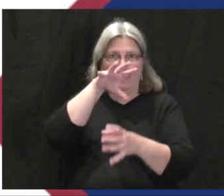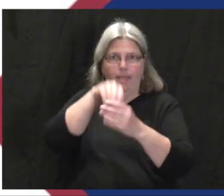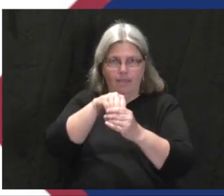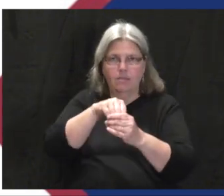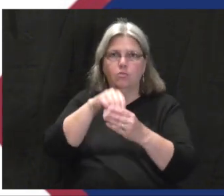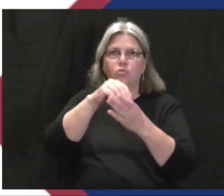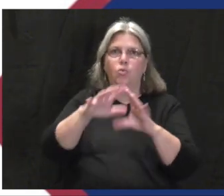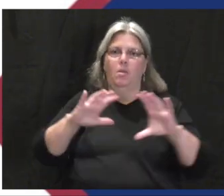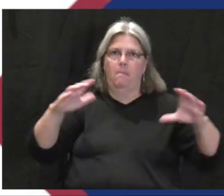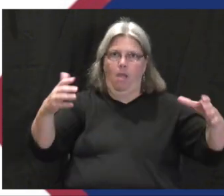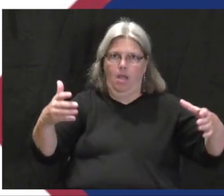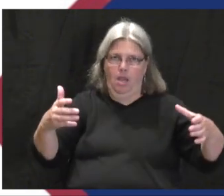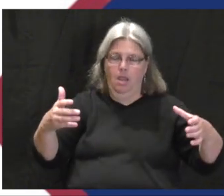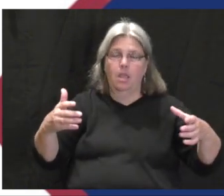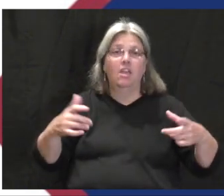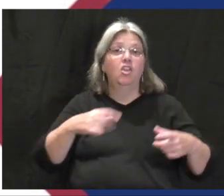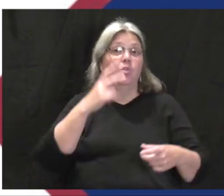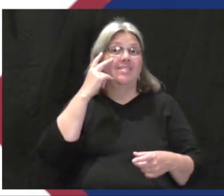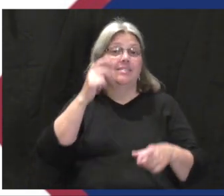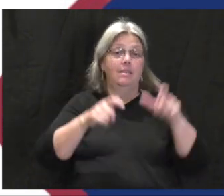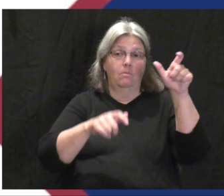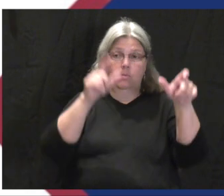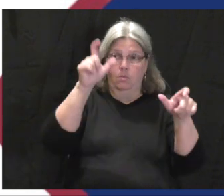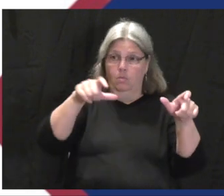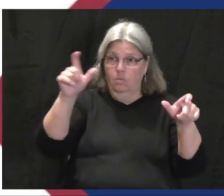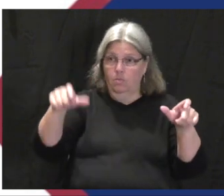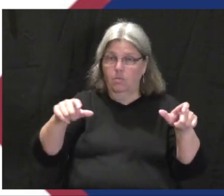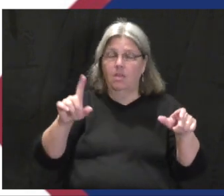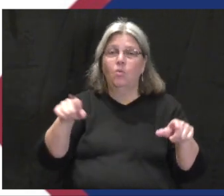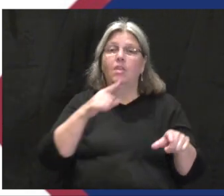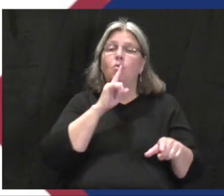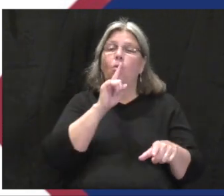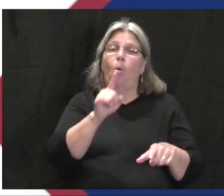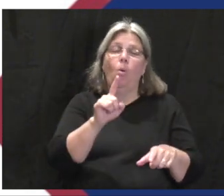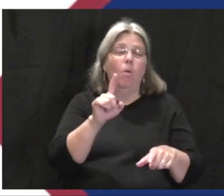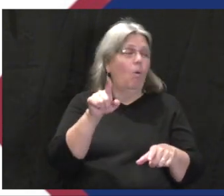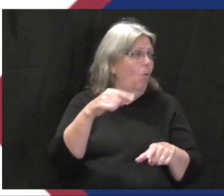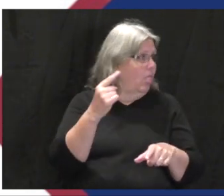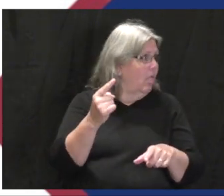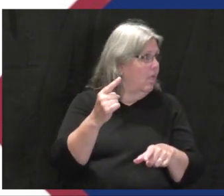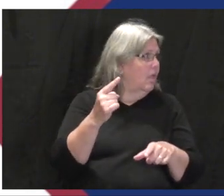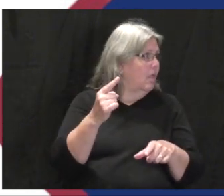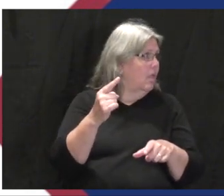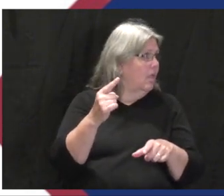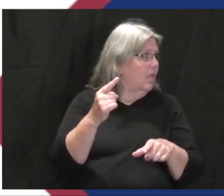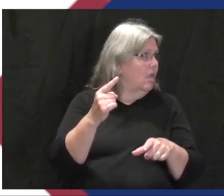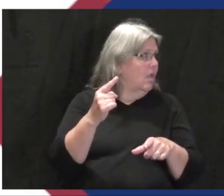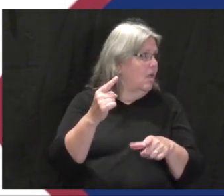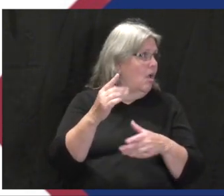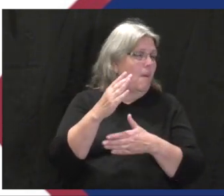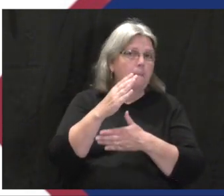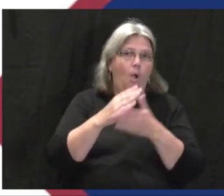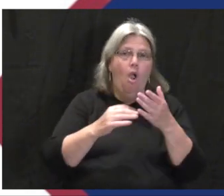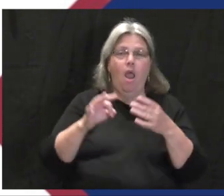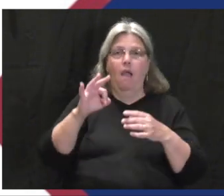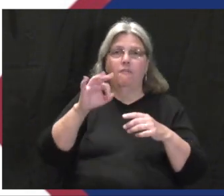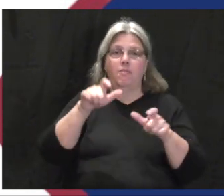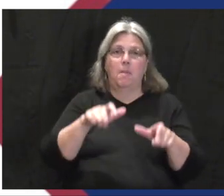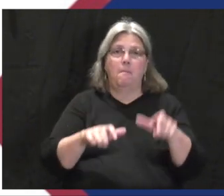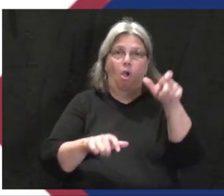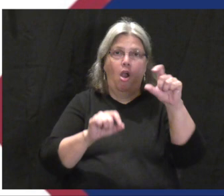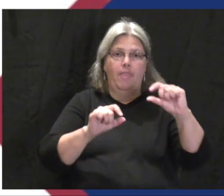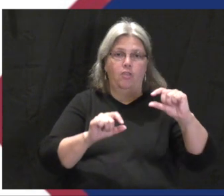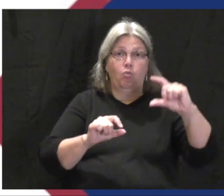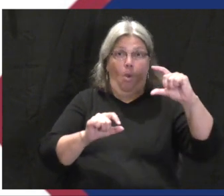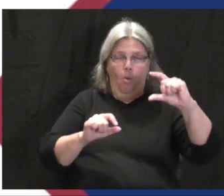you can see by this is really the only wedge of this these bars that are growing is this gray wedge. So that's the